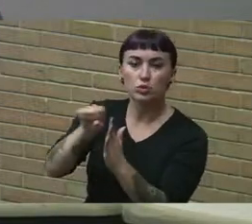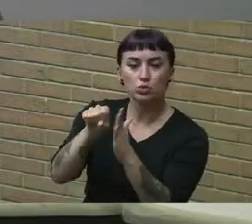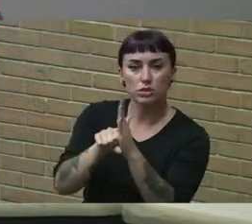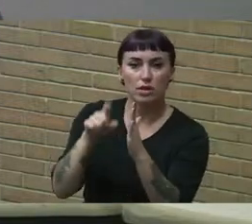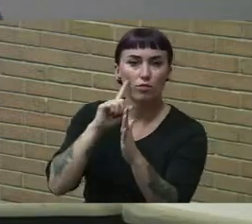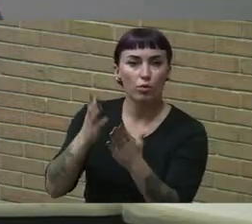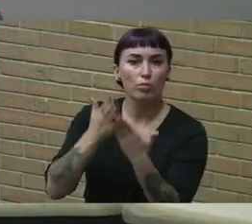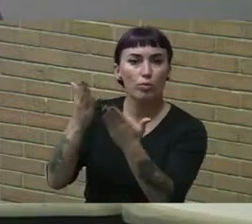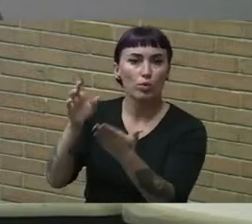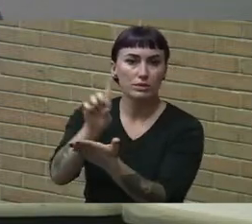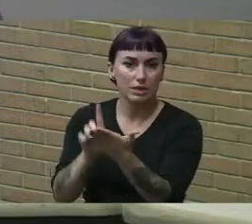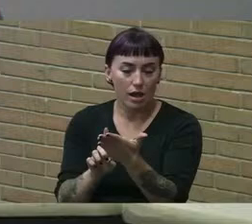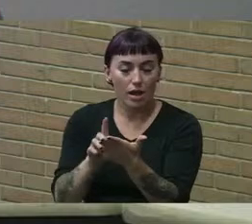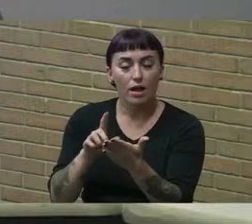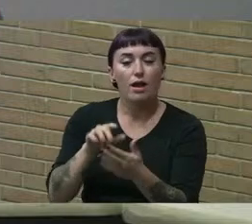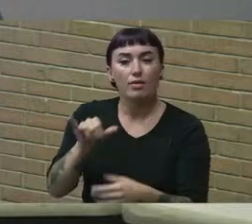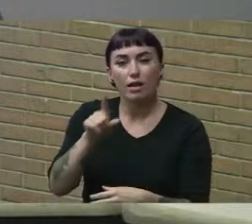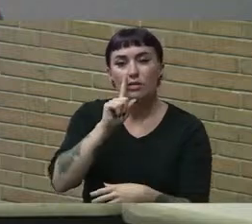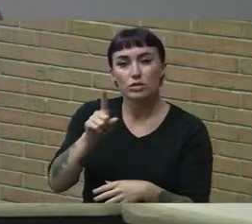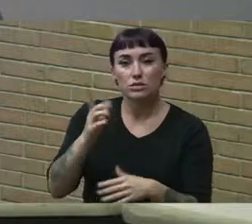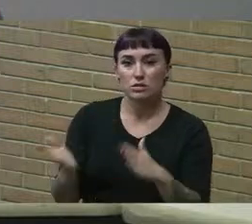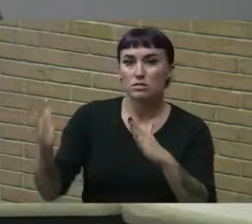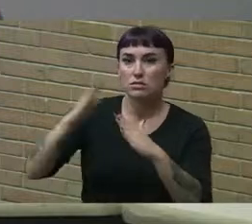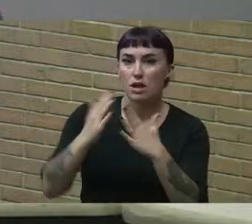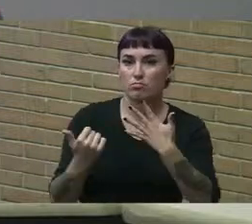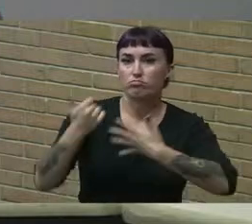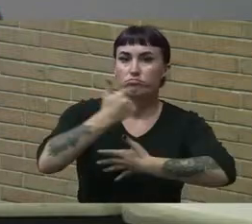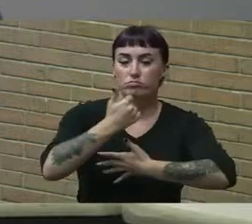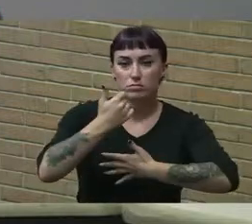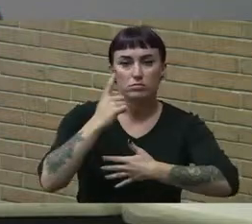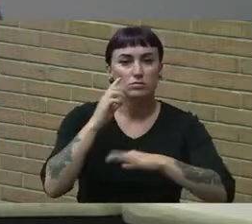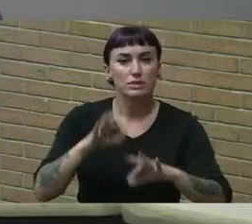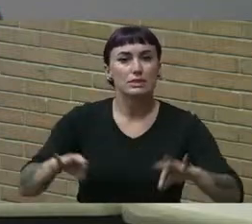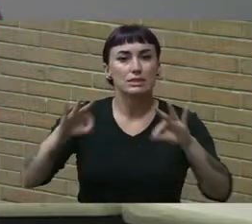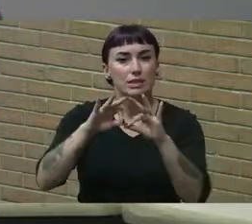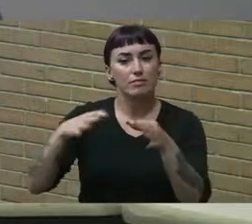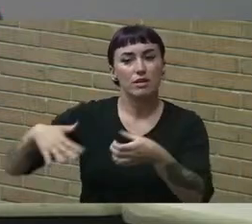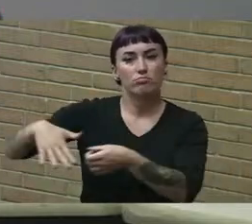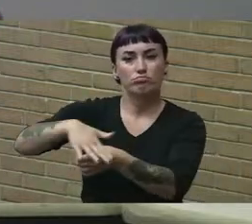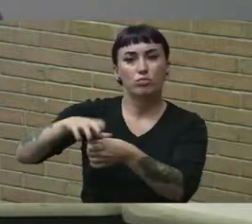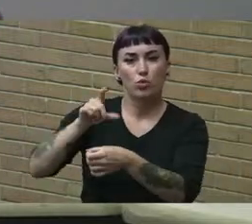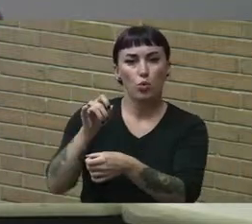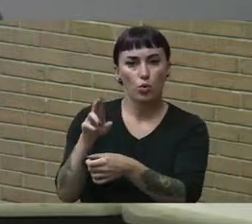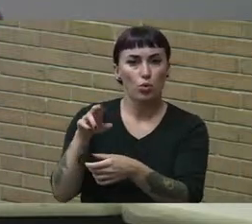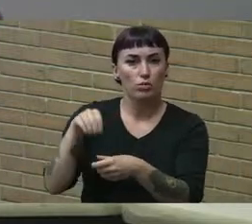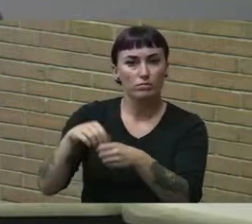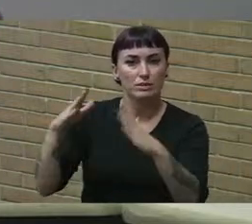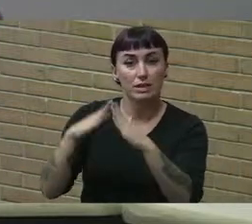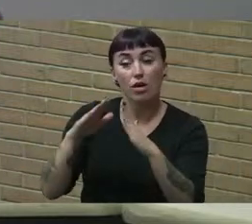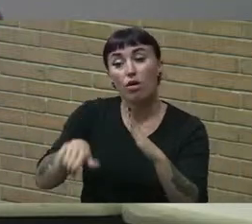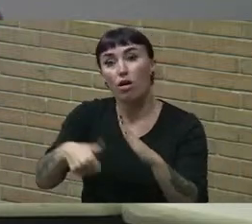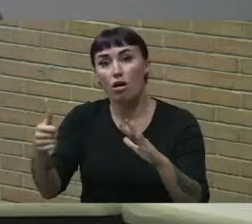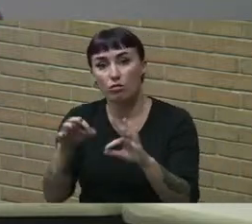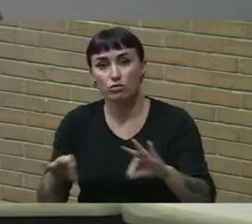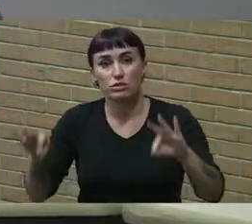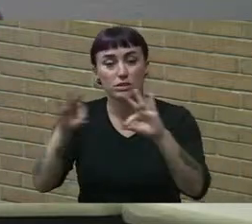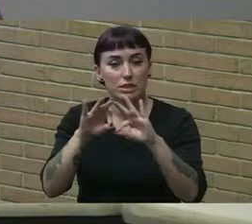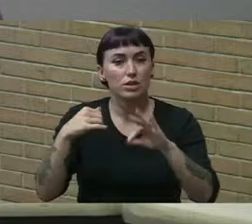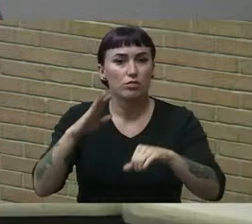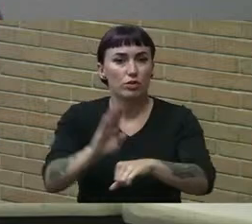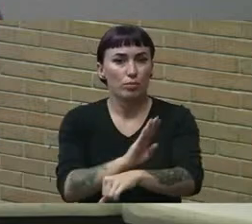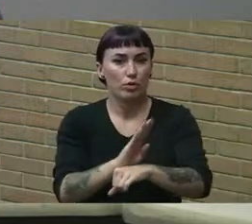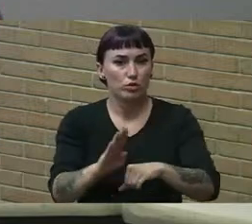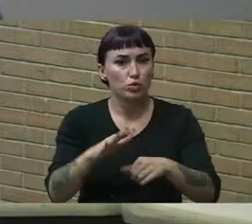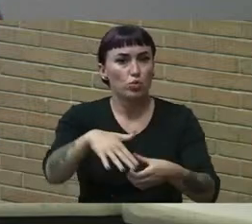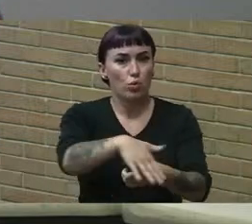the proposed design, and that is a top priority on such a significant corridor in town. The other significant commercial corridor that